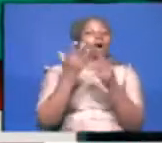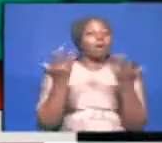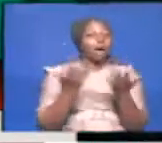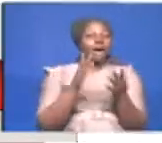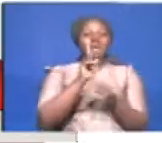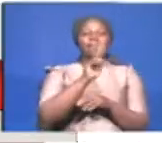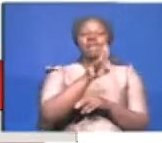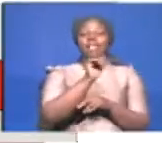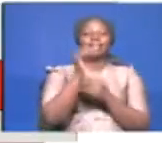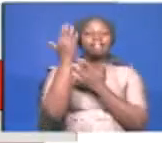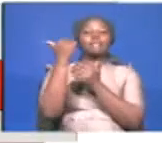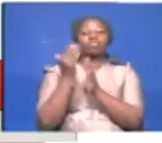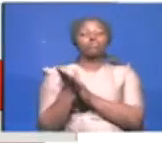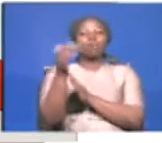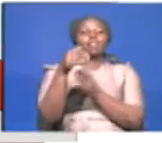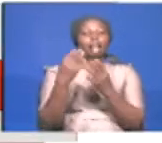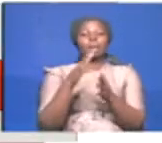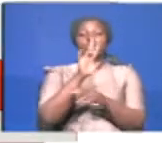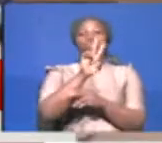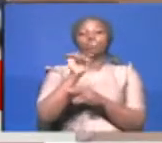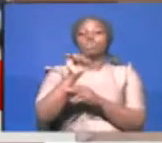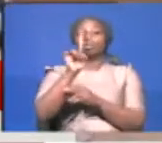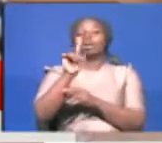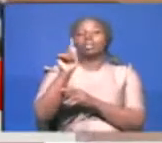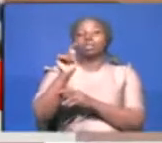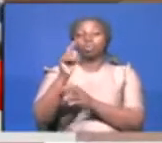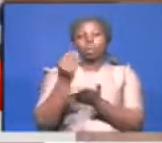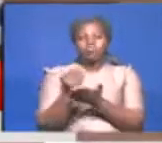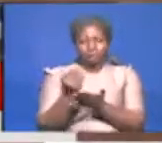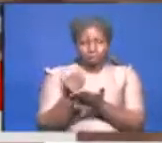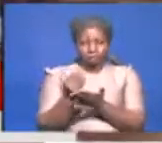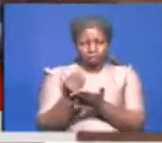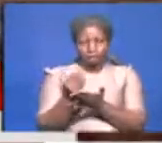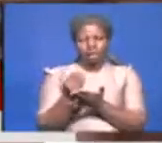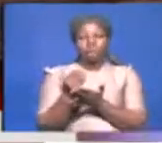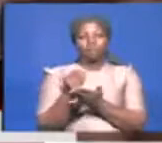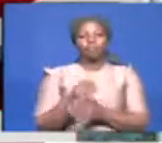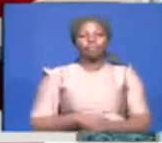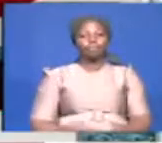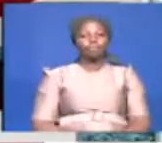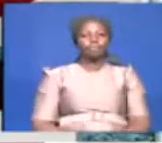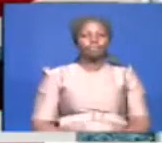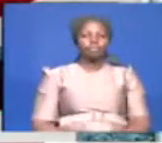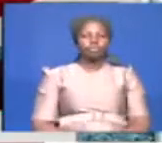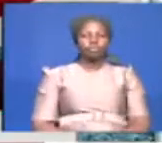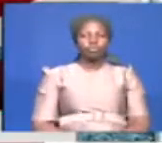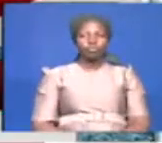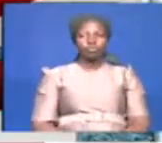is expected to collect 2.1 trillion shillings. Benson Ryoba reporting for Lunchtime News.